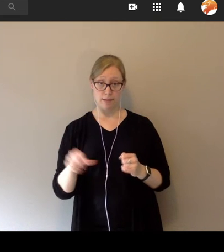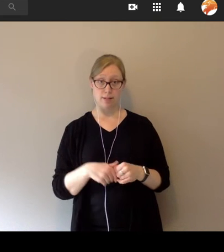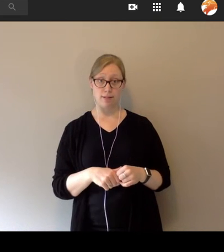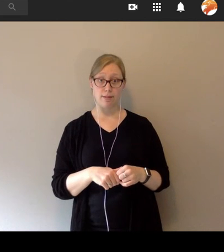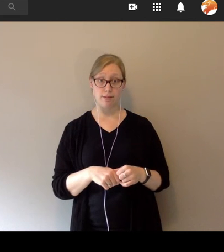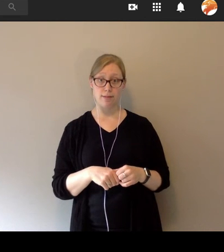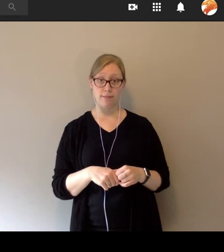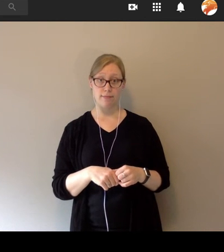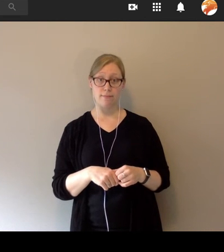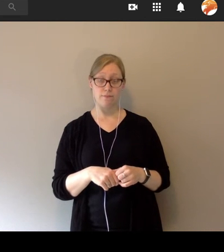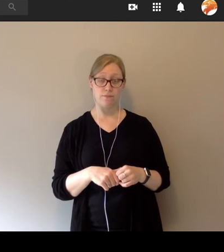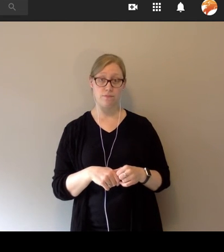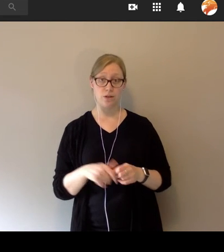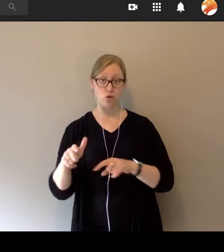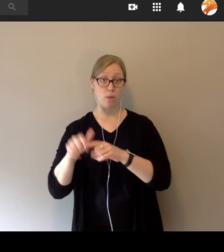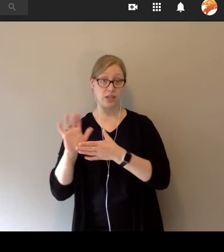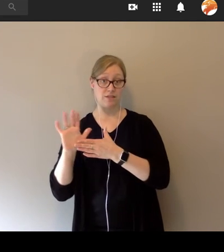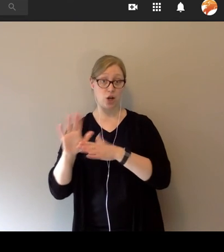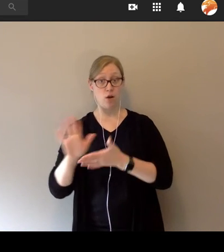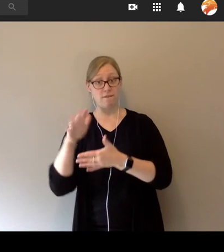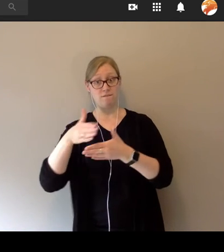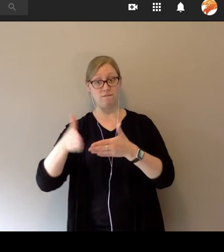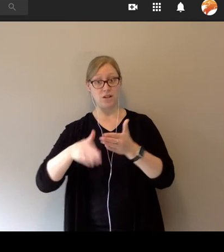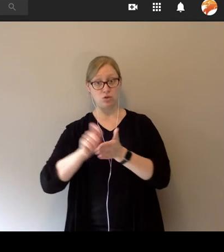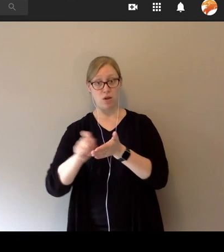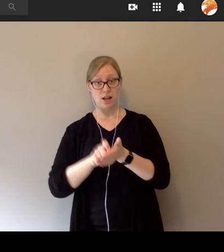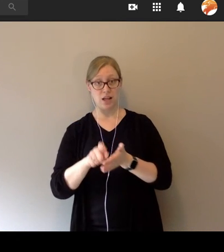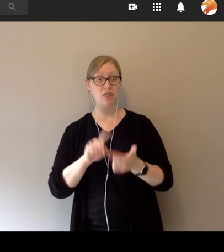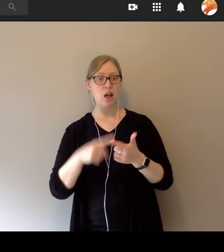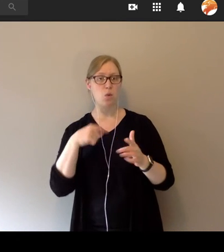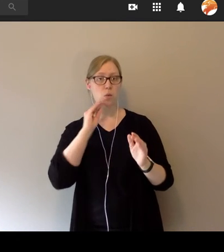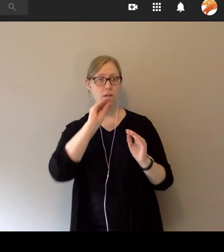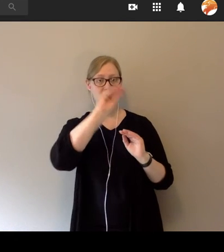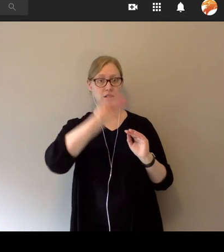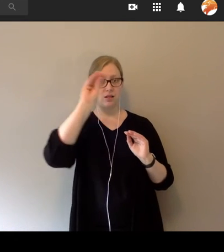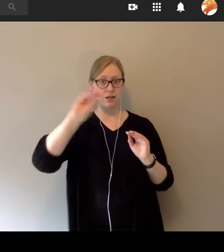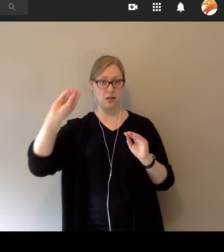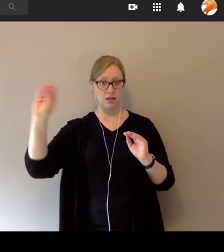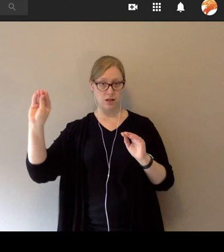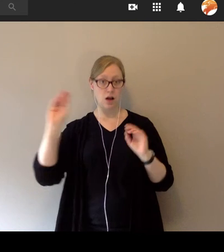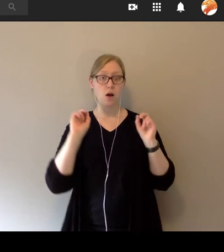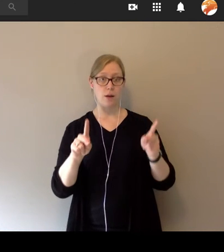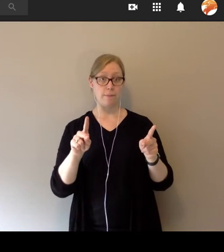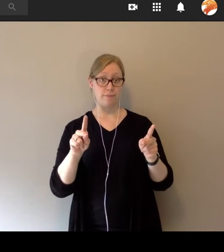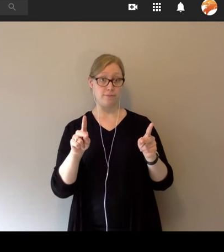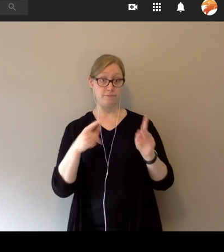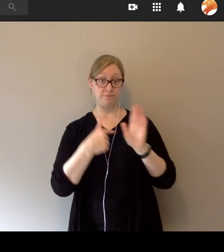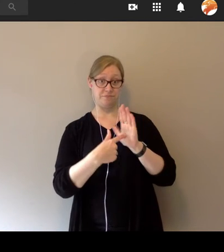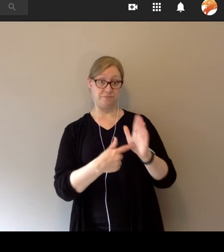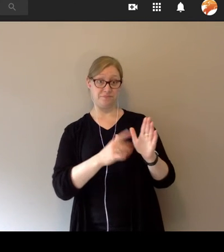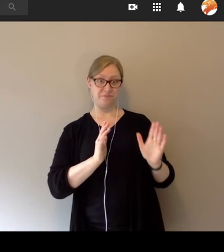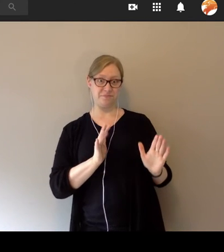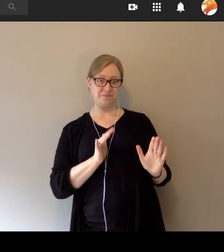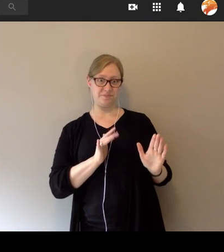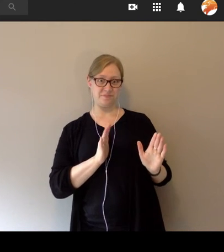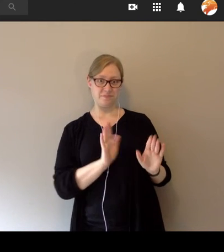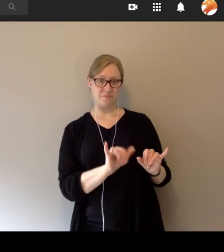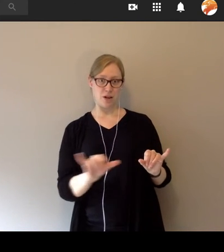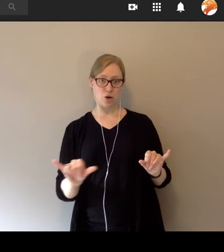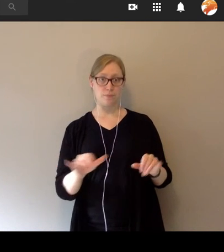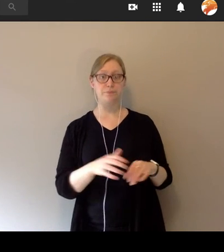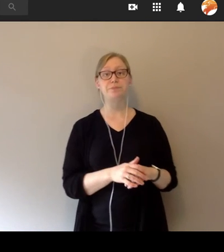and finish. And then we're going to fill in the table. So here's how this cool pattern goes. This is the pattern of sine for